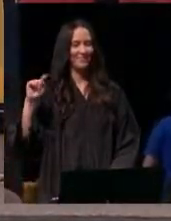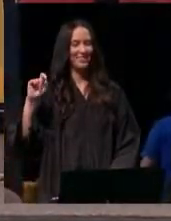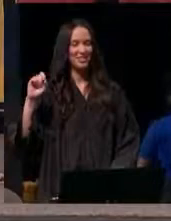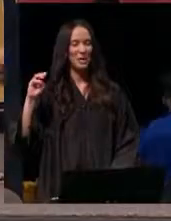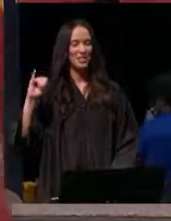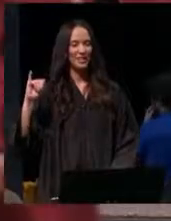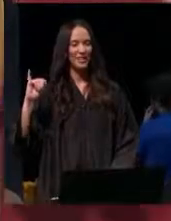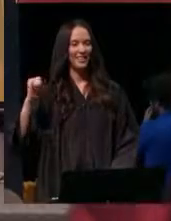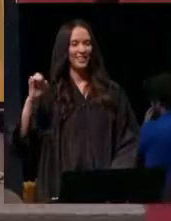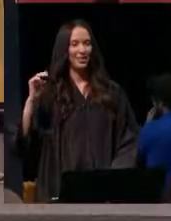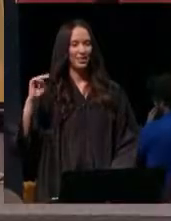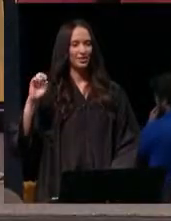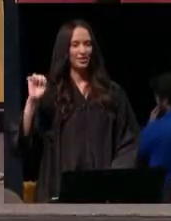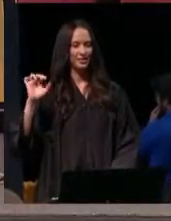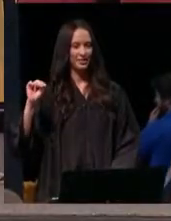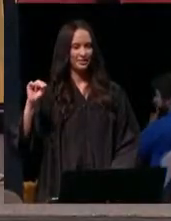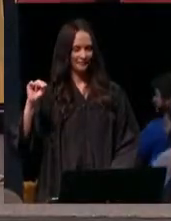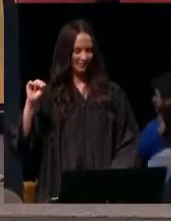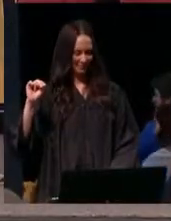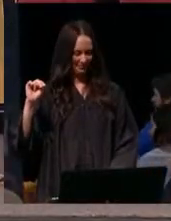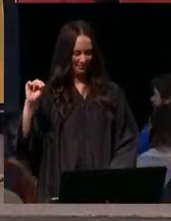Tommy Johnson.